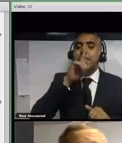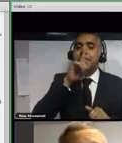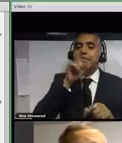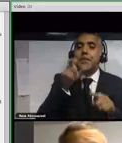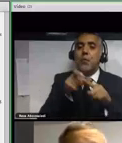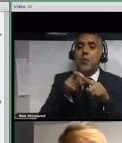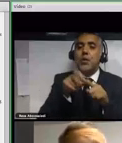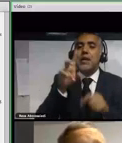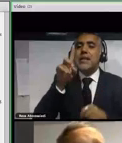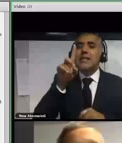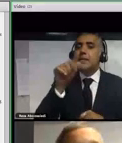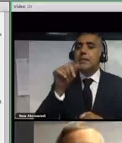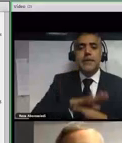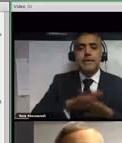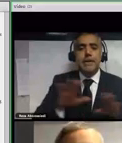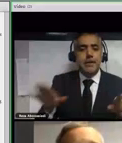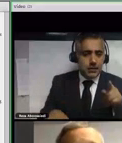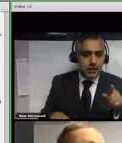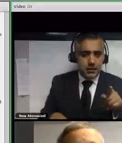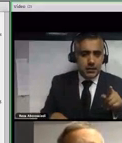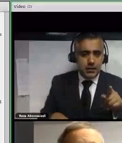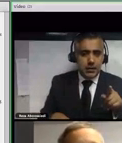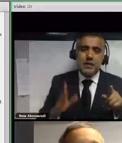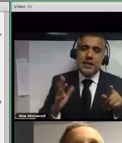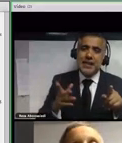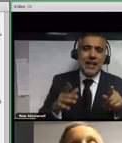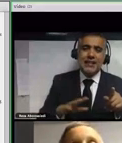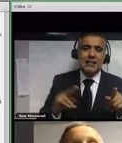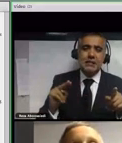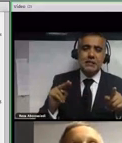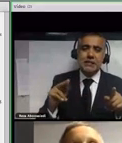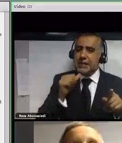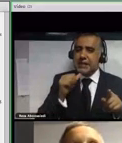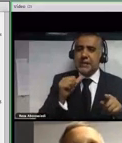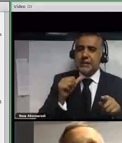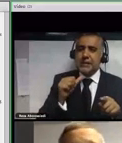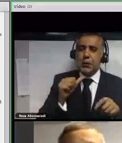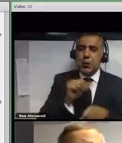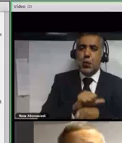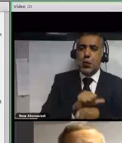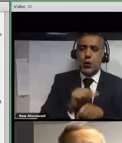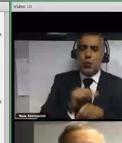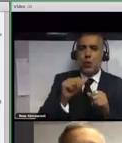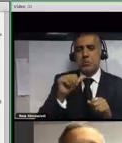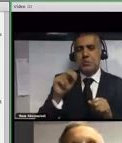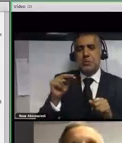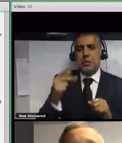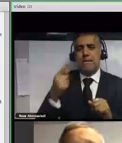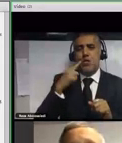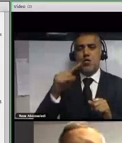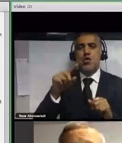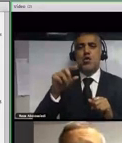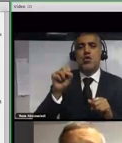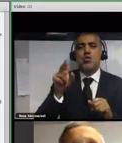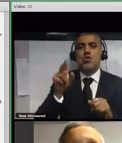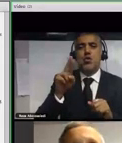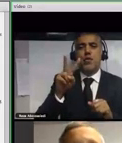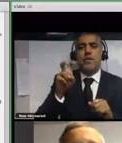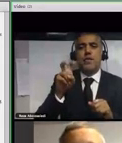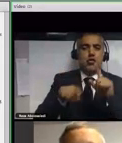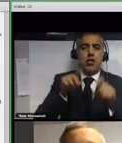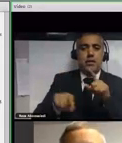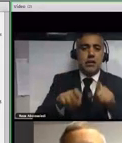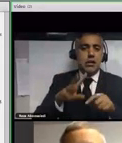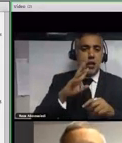Never says the word disability, because that word doesn't work on surveys in trying to identify people. It talks about difficulties in